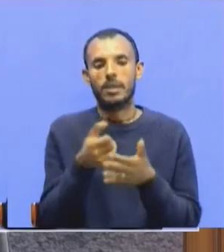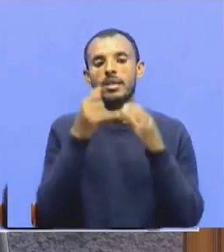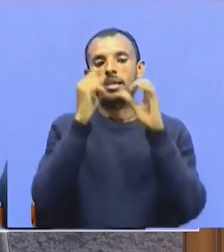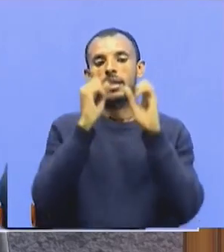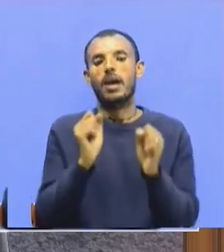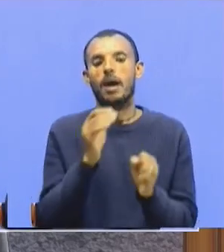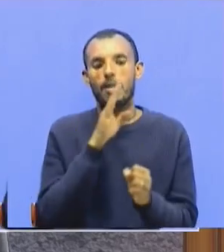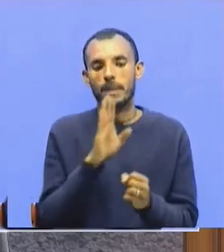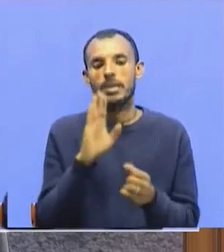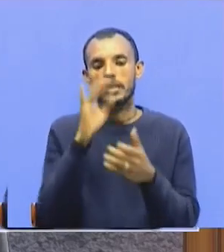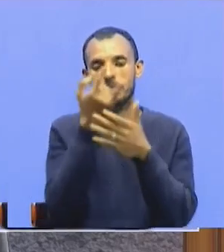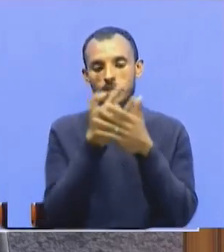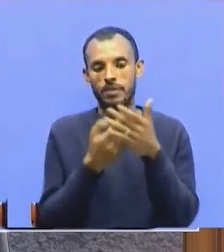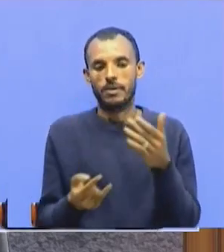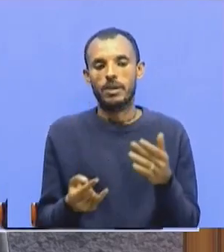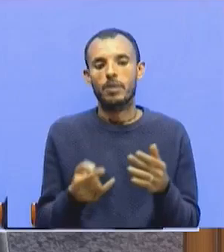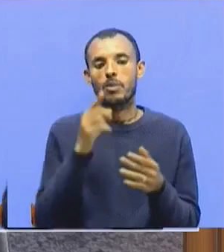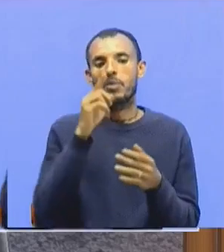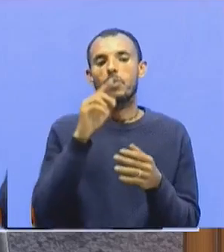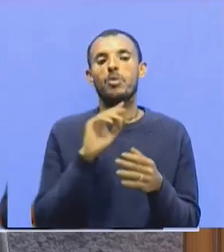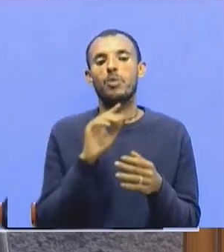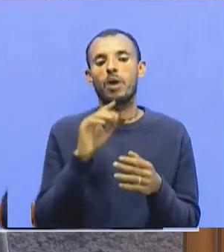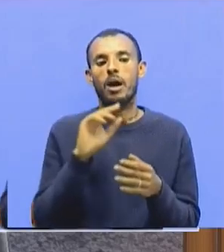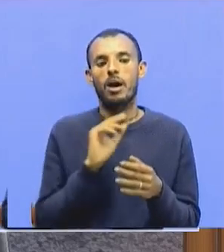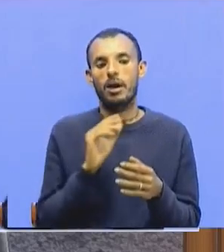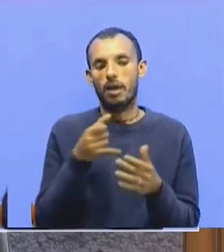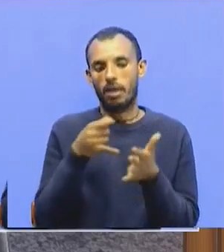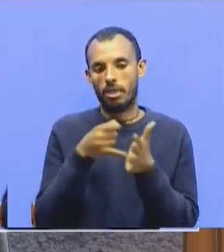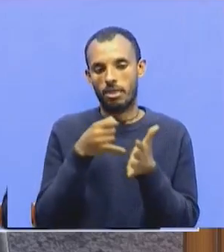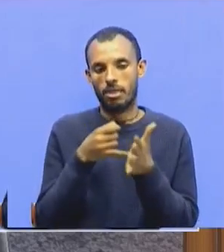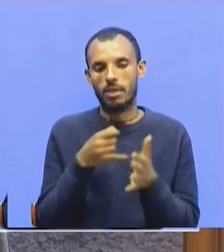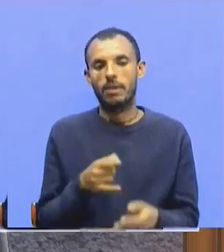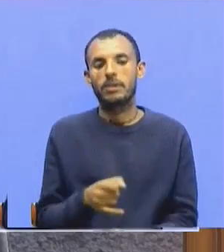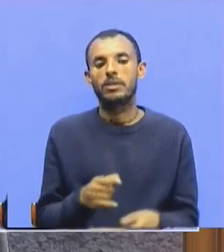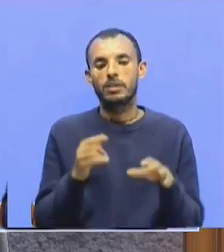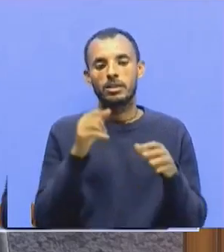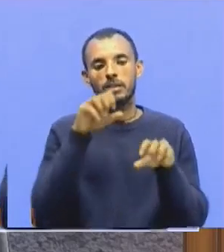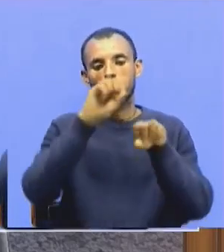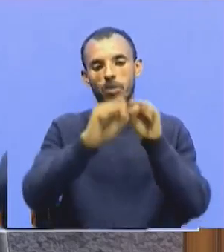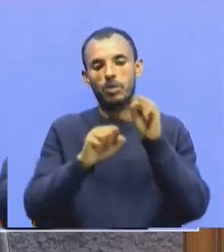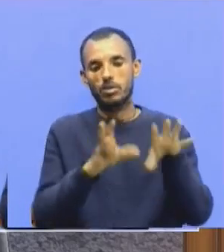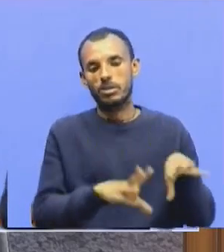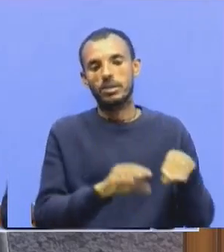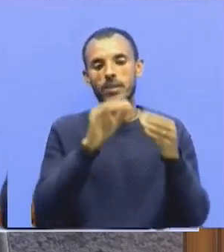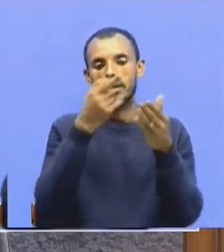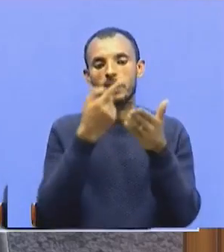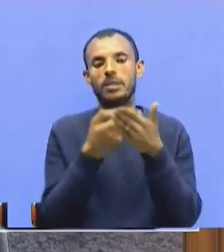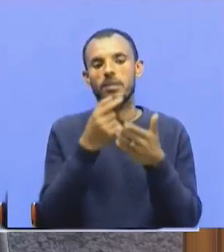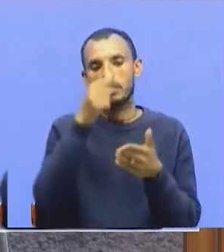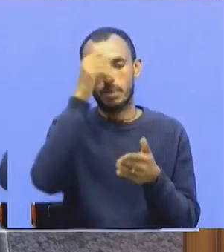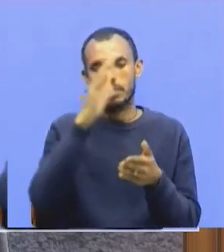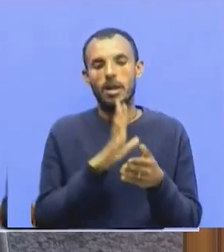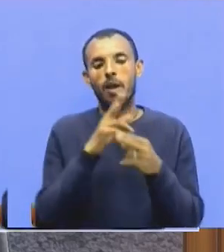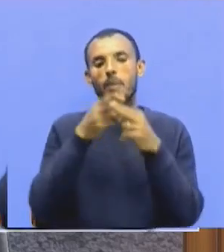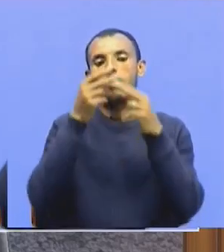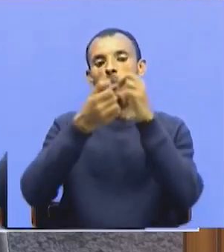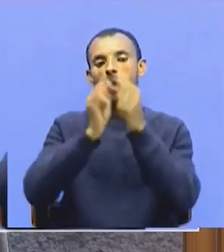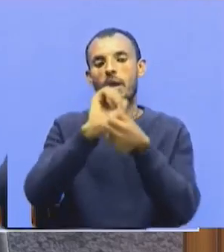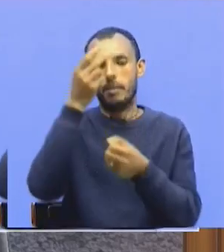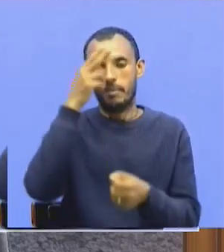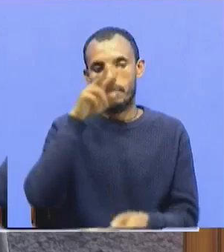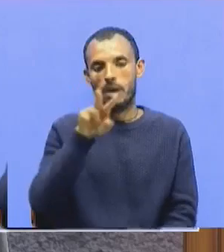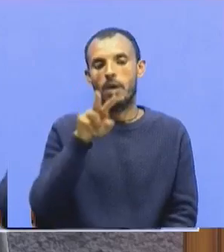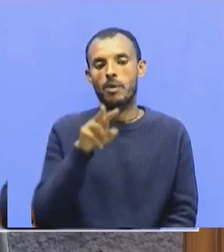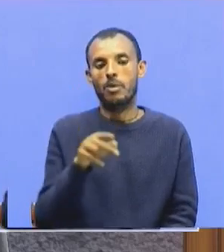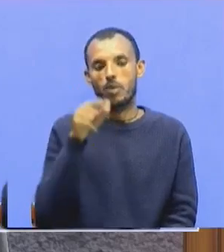is a pencil too. We can use as it. So students, here is personal pronoun. Look them.